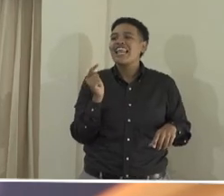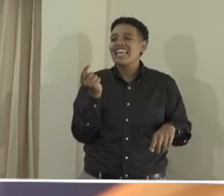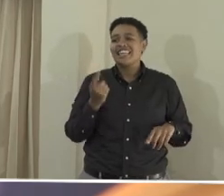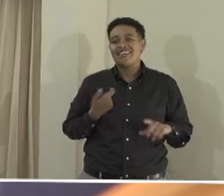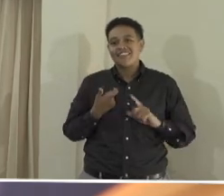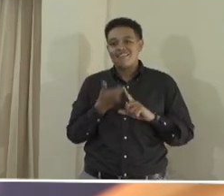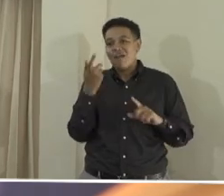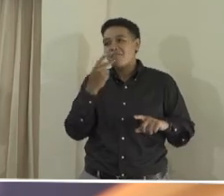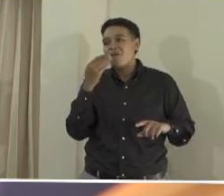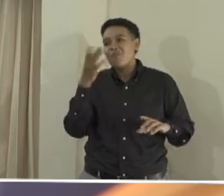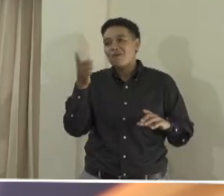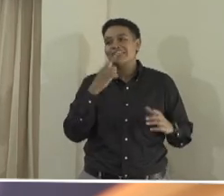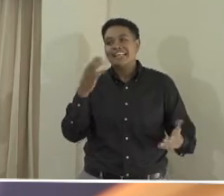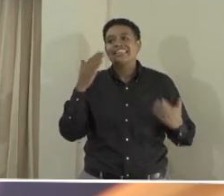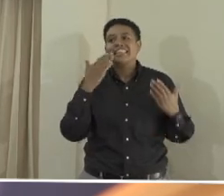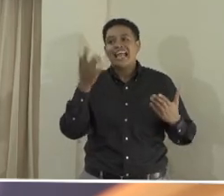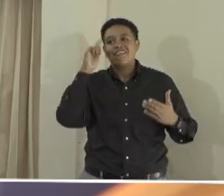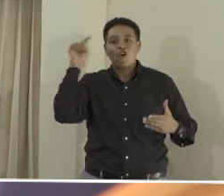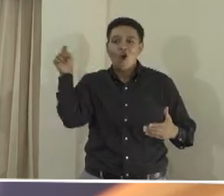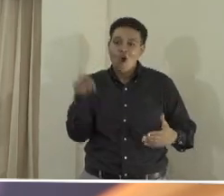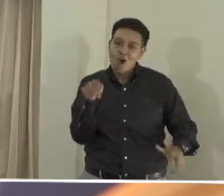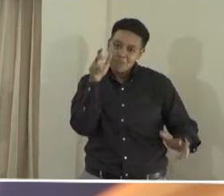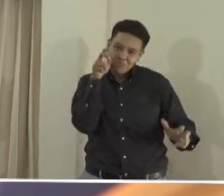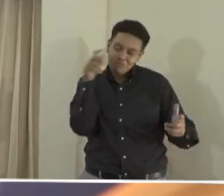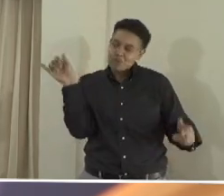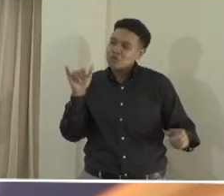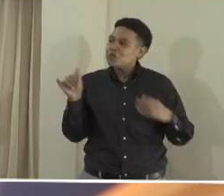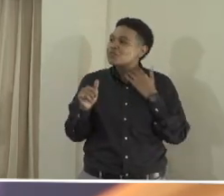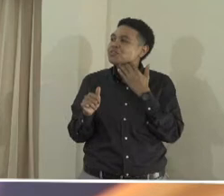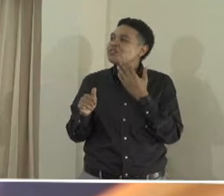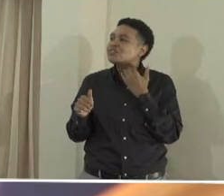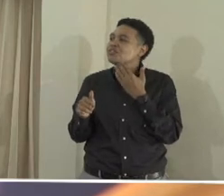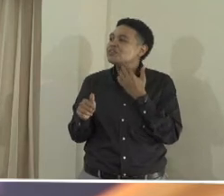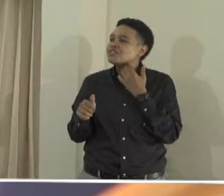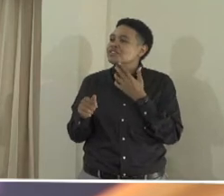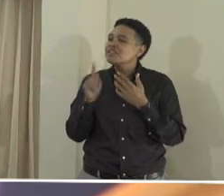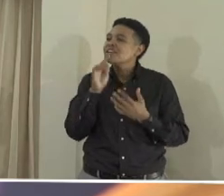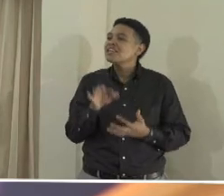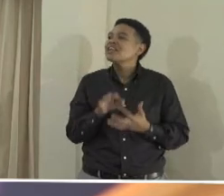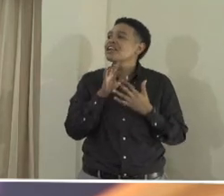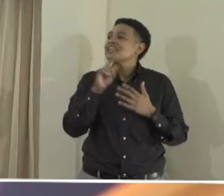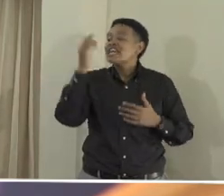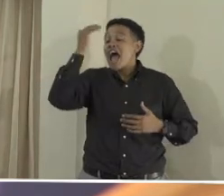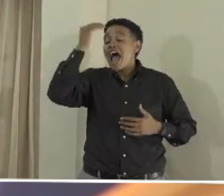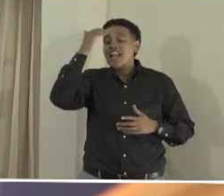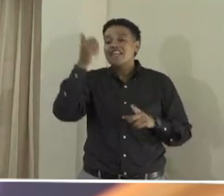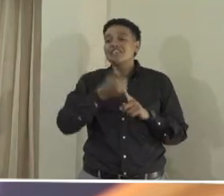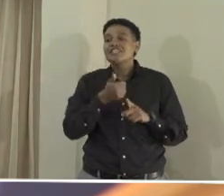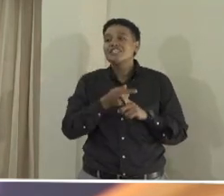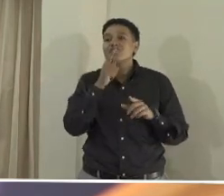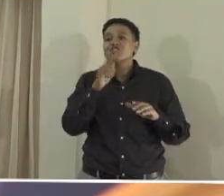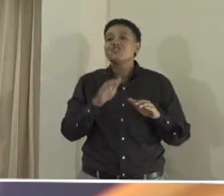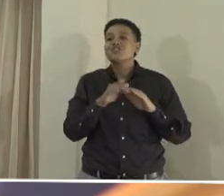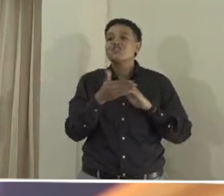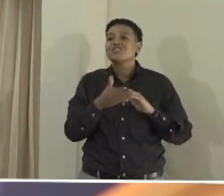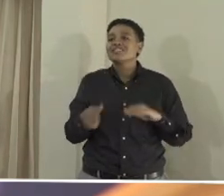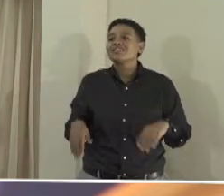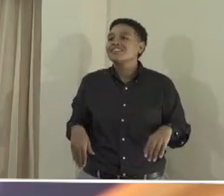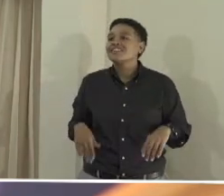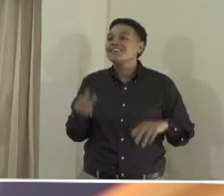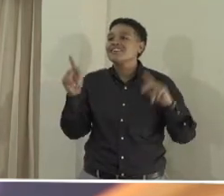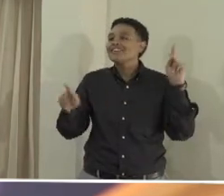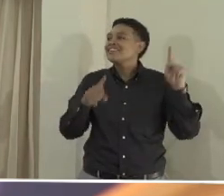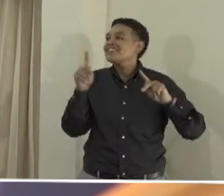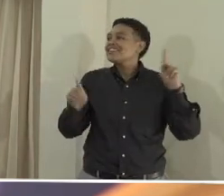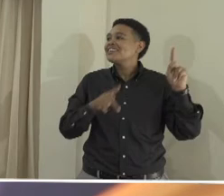Originally. So thank you for coming as well. And a special acknowledgement to Jamaicans in